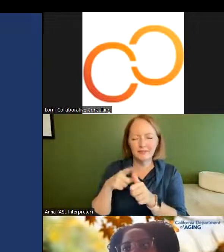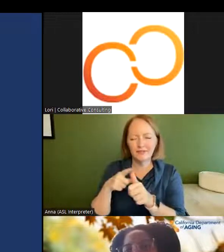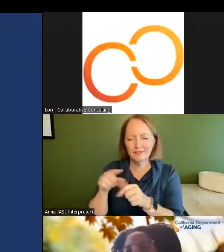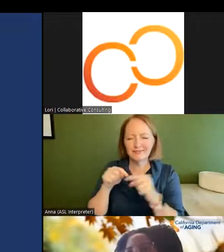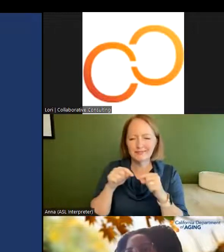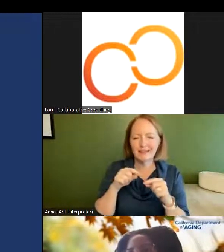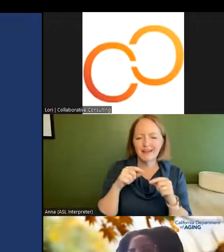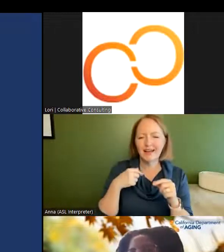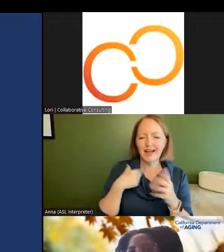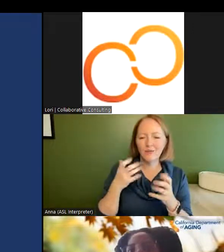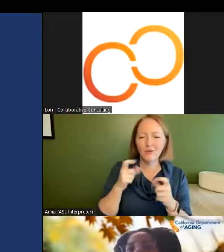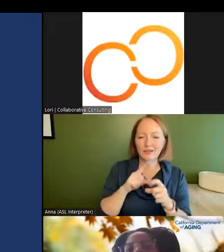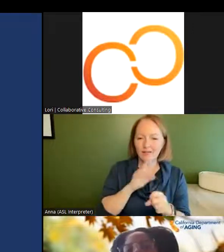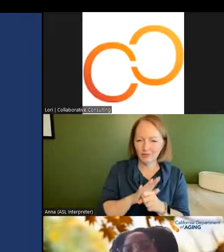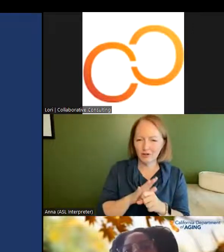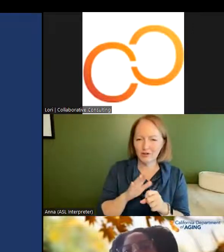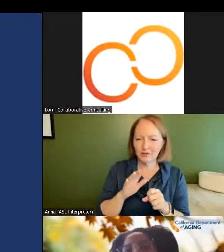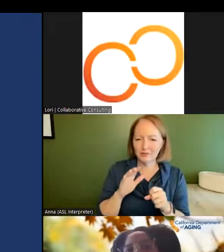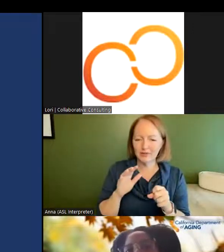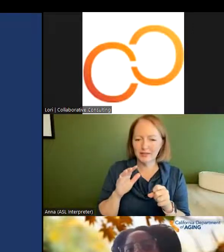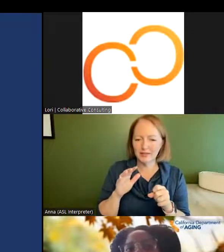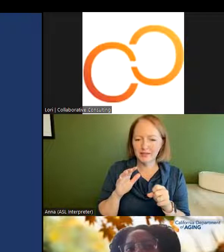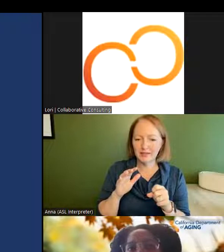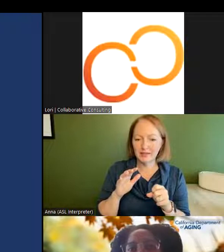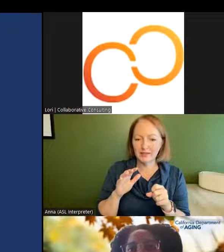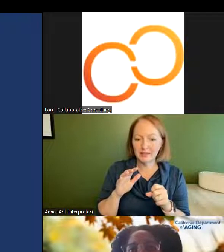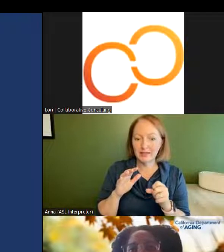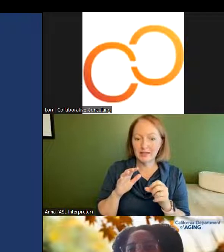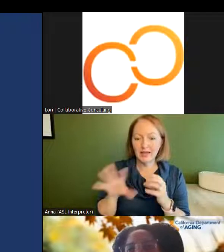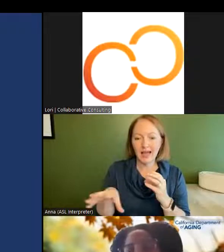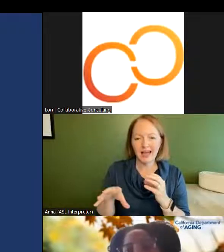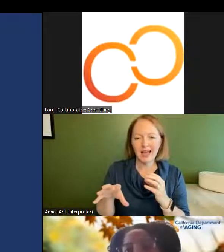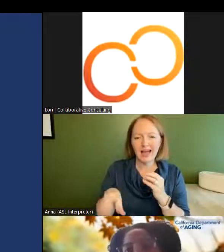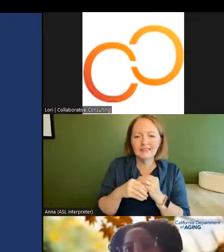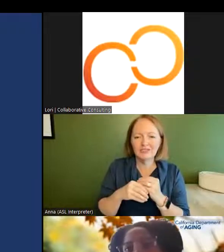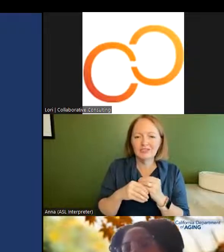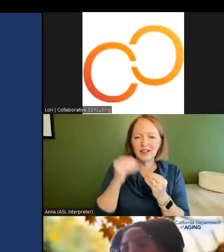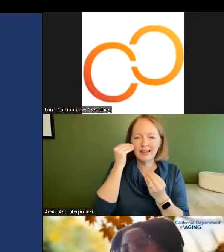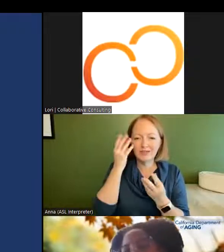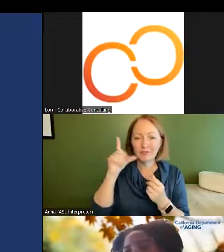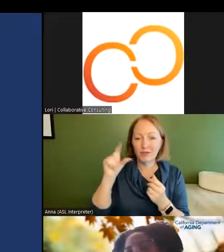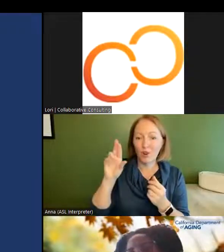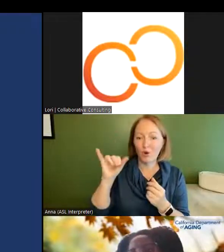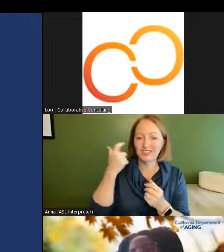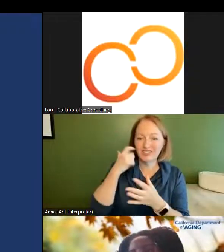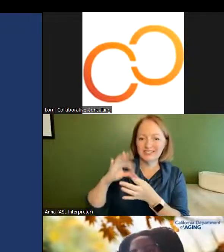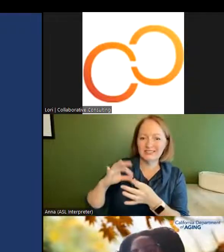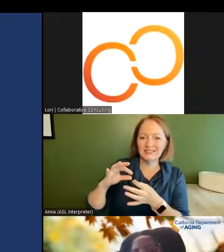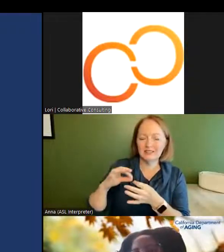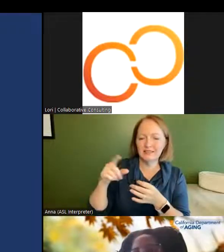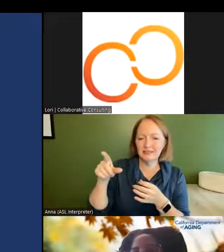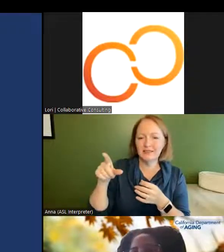just wanted to confirm that the additional information that Lori mentioned about